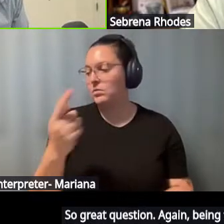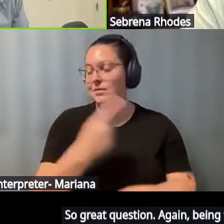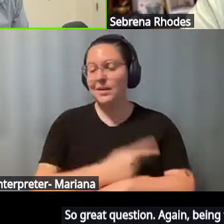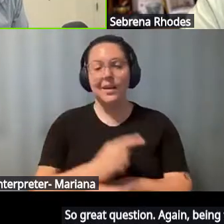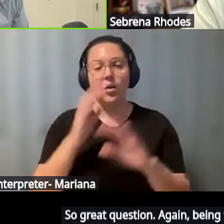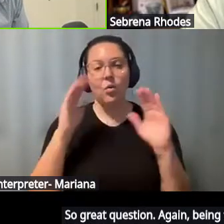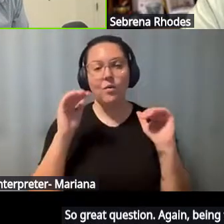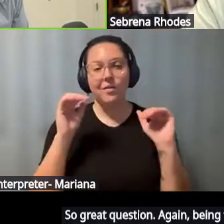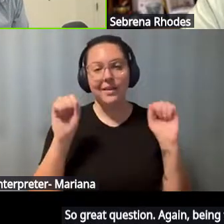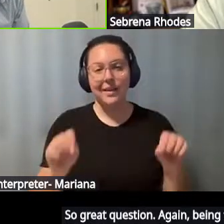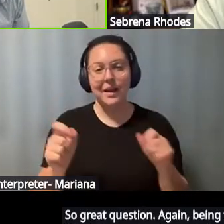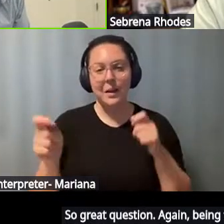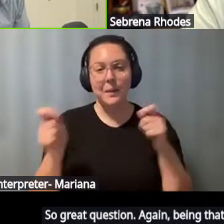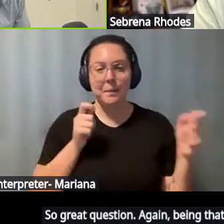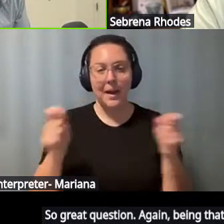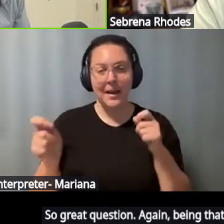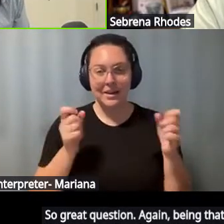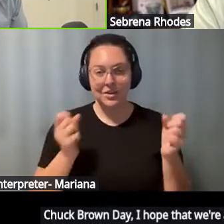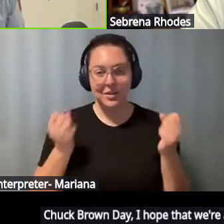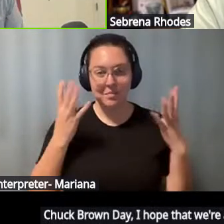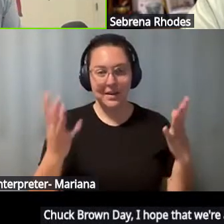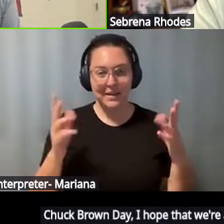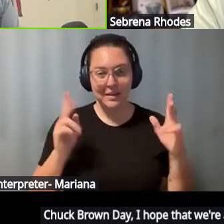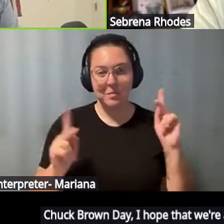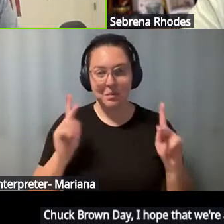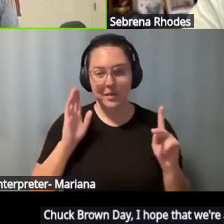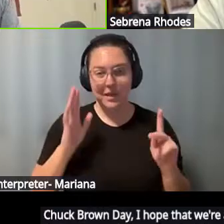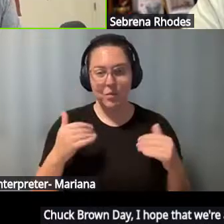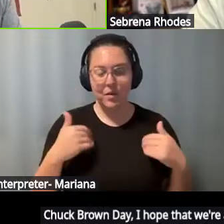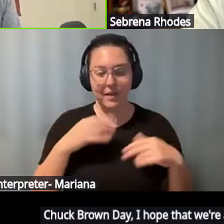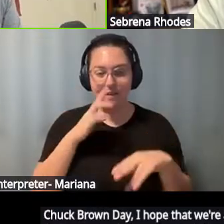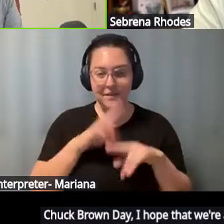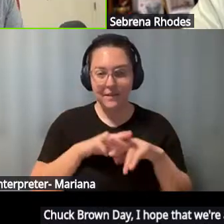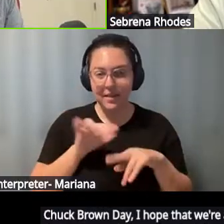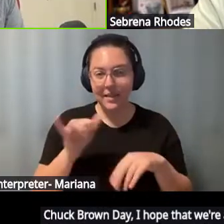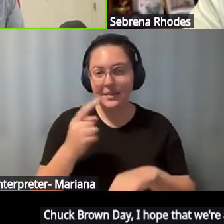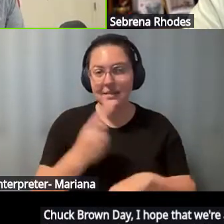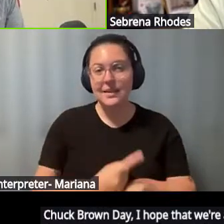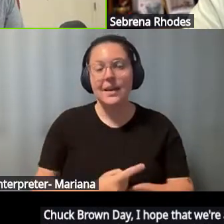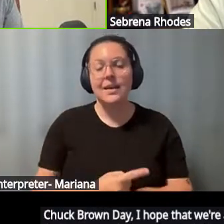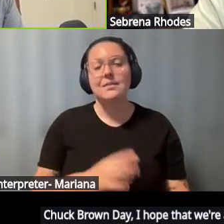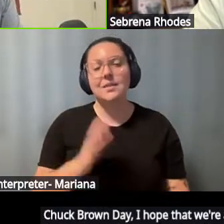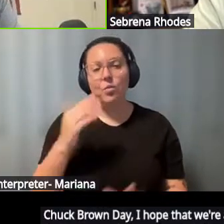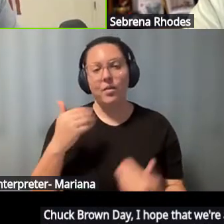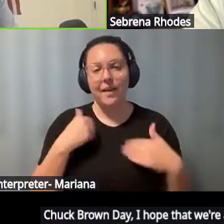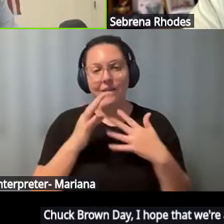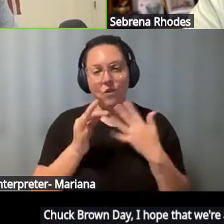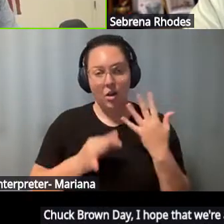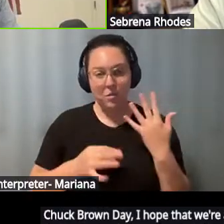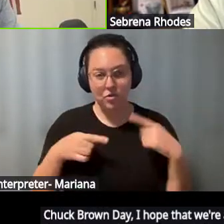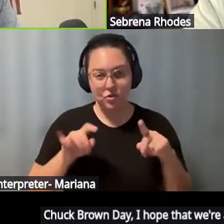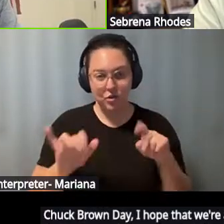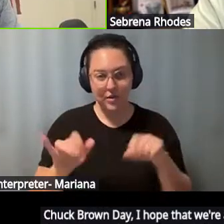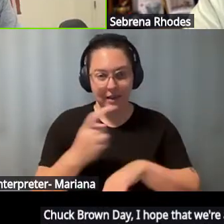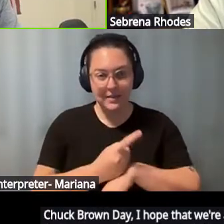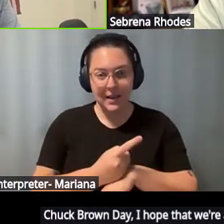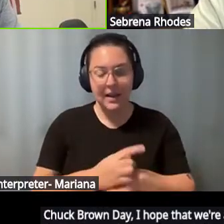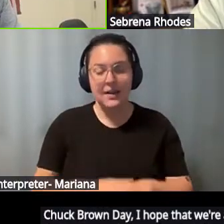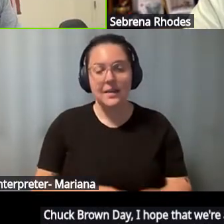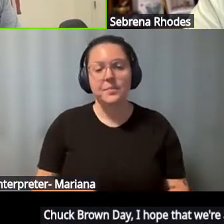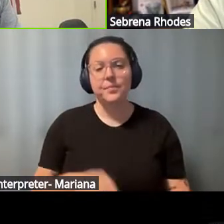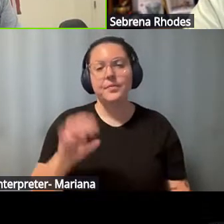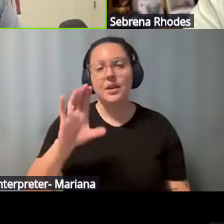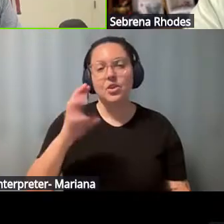great amount of people that are going to have fun that day, since there will be options the day of. Chuck Brown Day